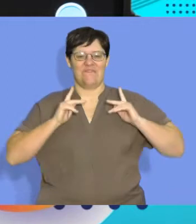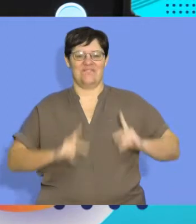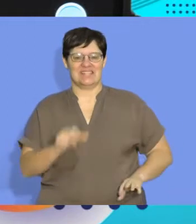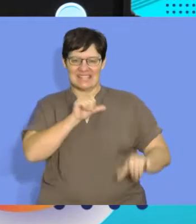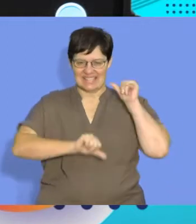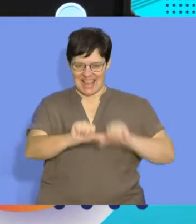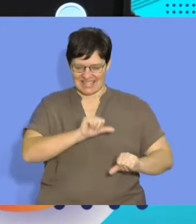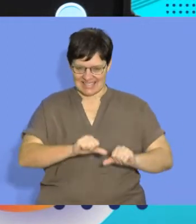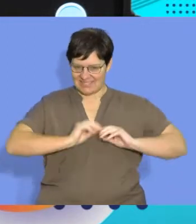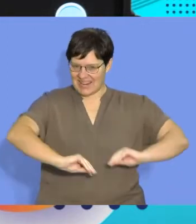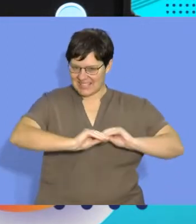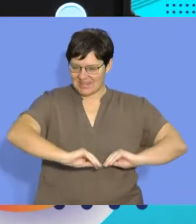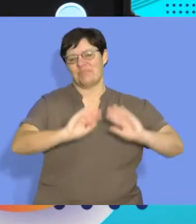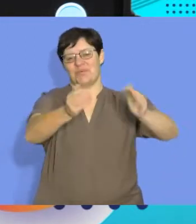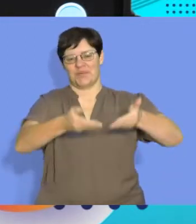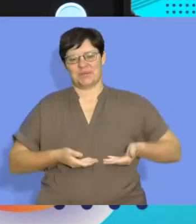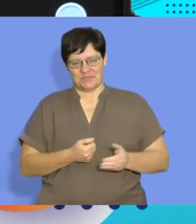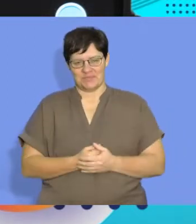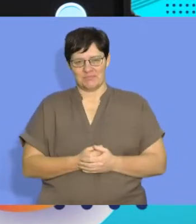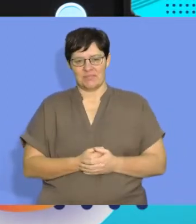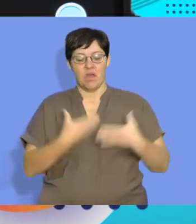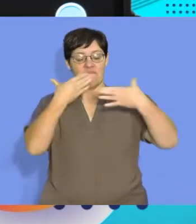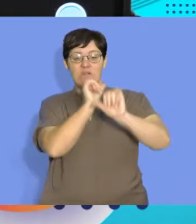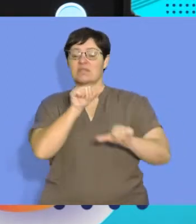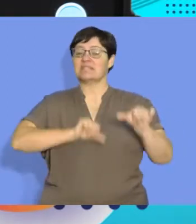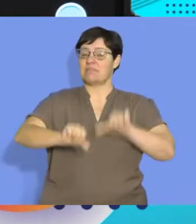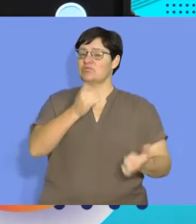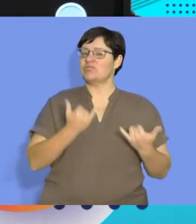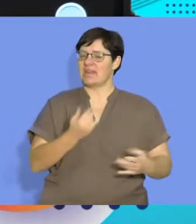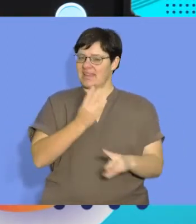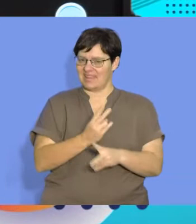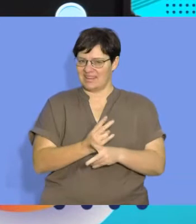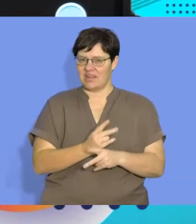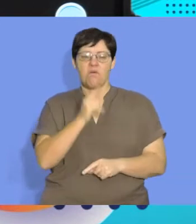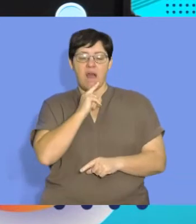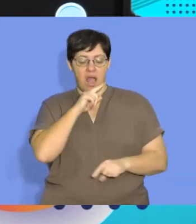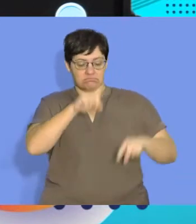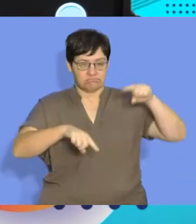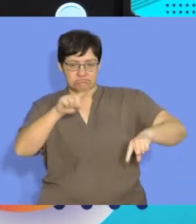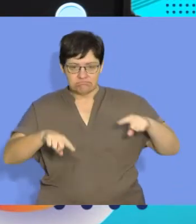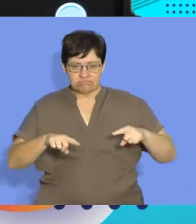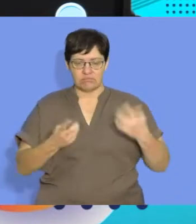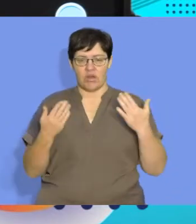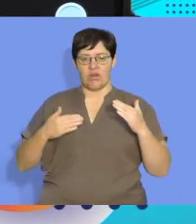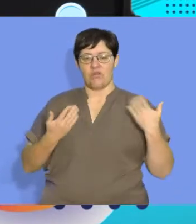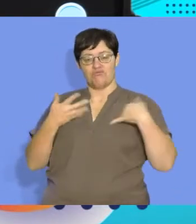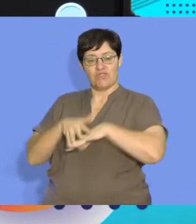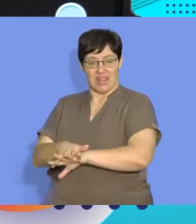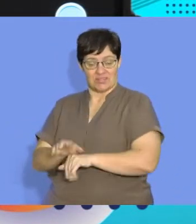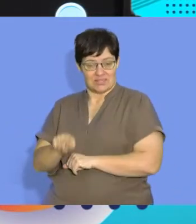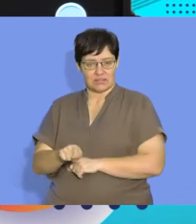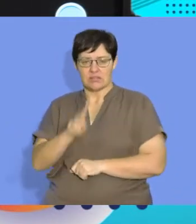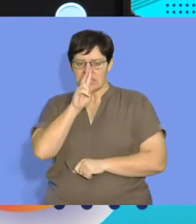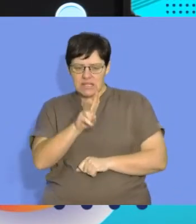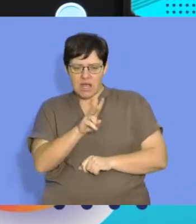Welcome back to another session on physical sciences. We will focus on chemistry again today, and we're going back to rates of